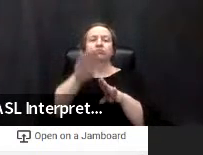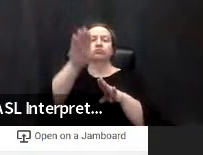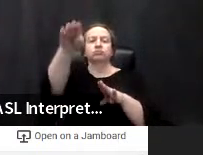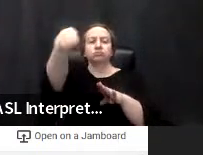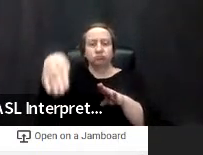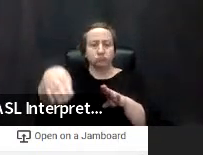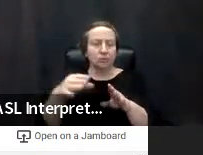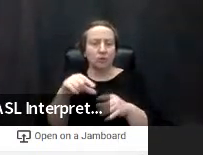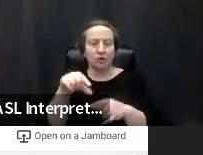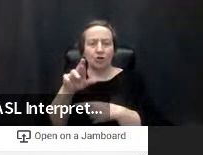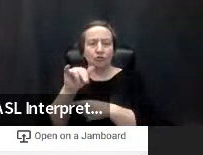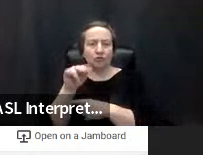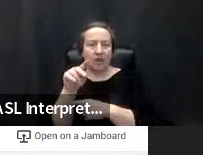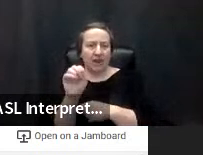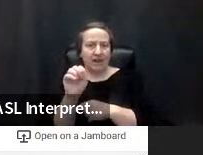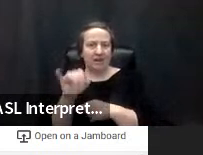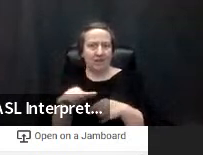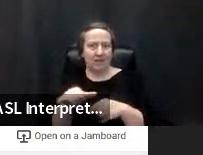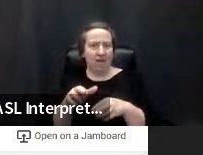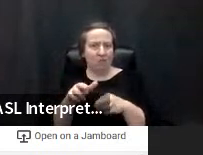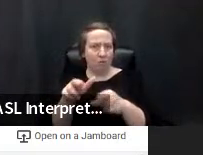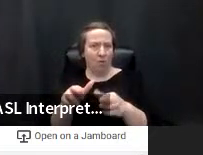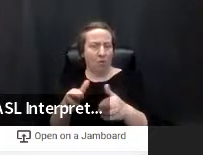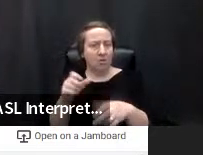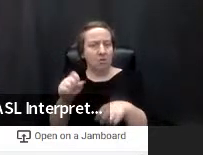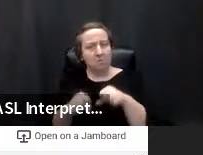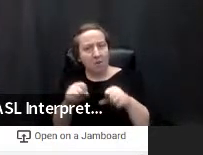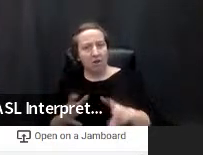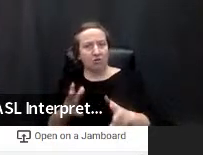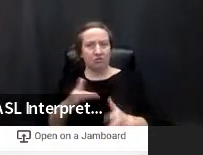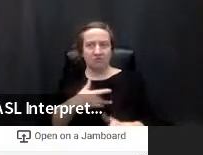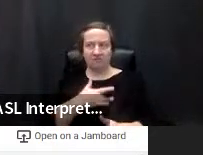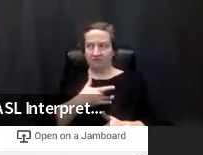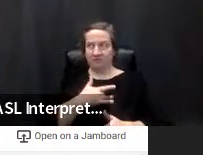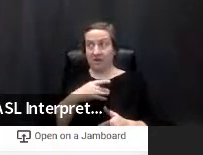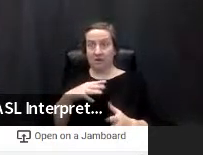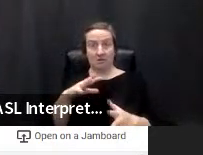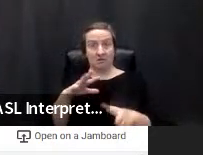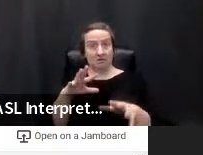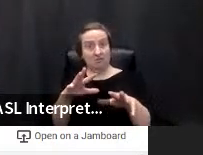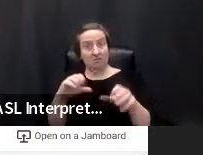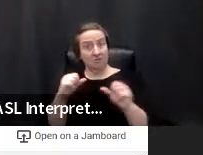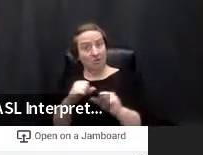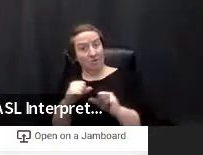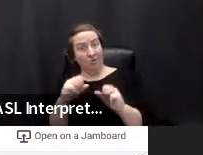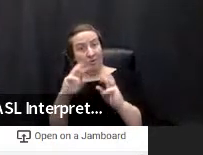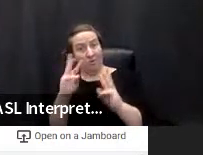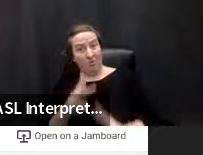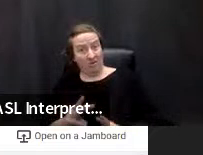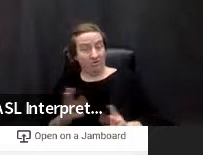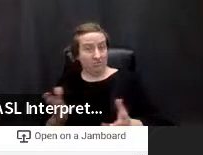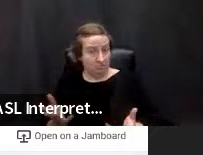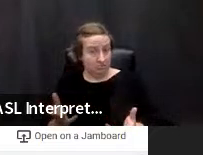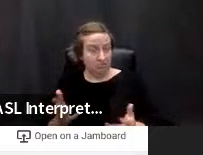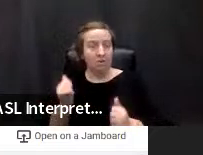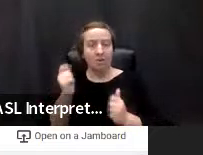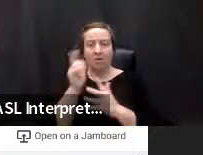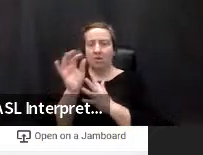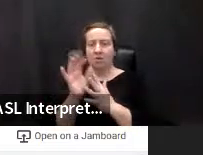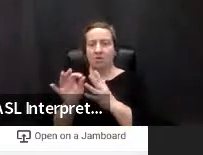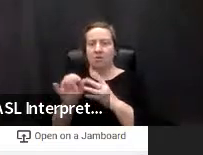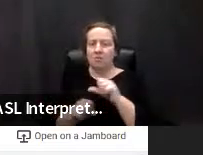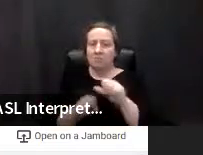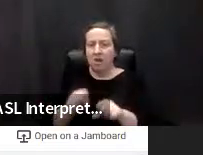how the bikers are going to feel in like winter weather. But in all options, the bikers